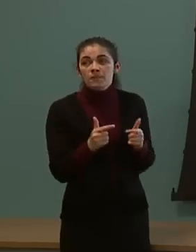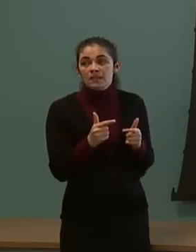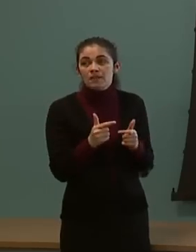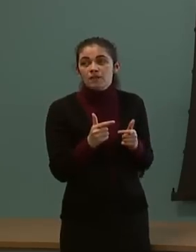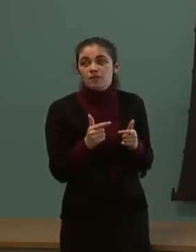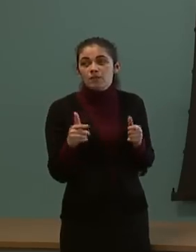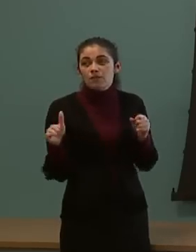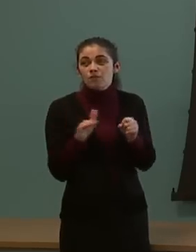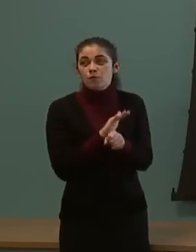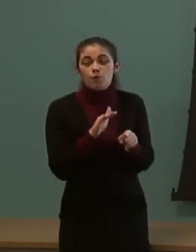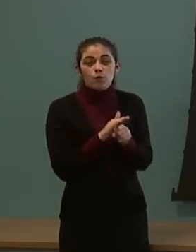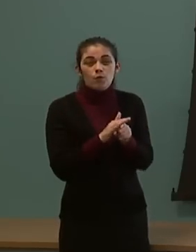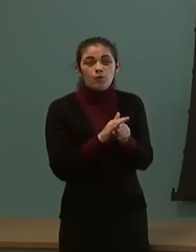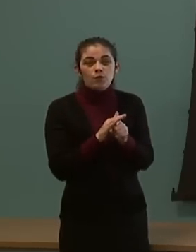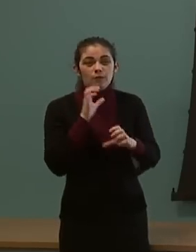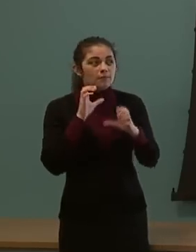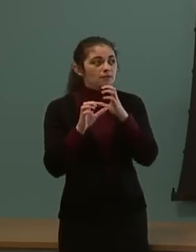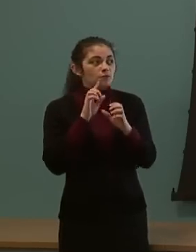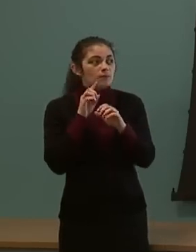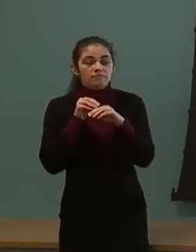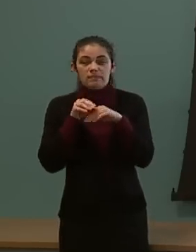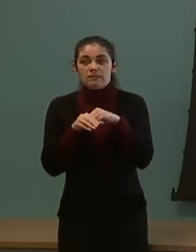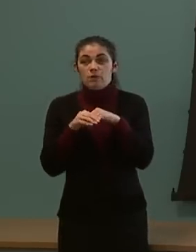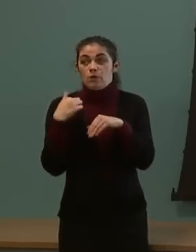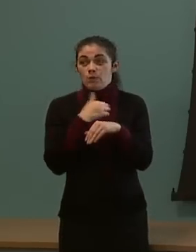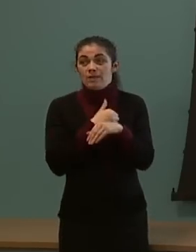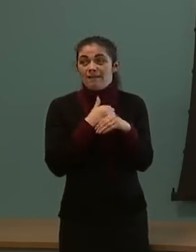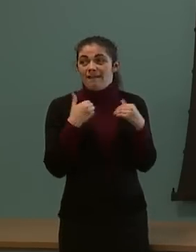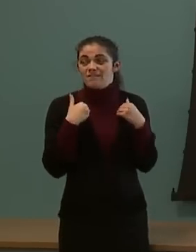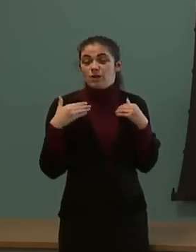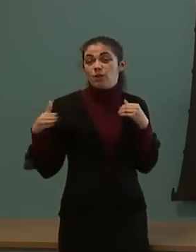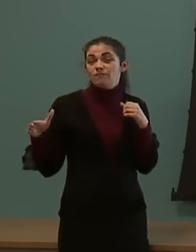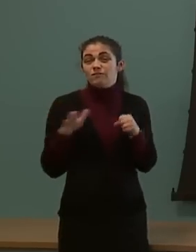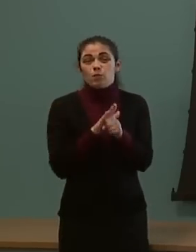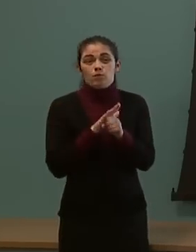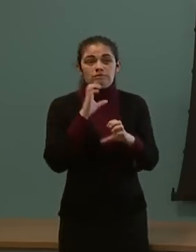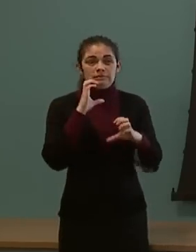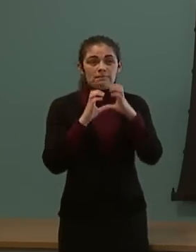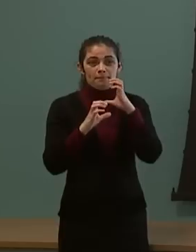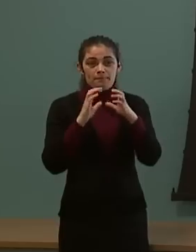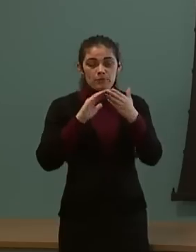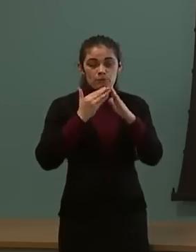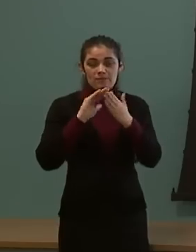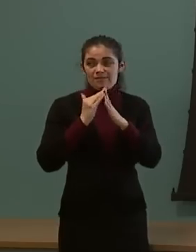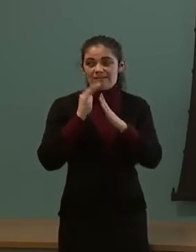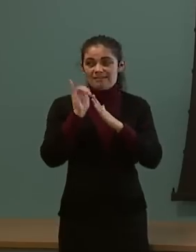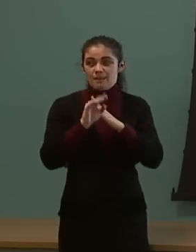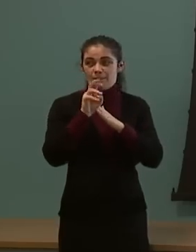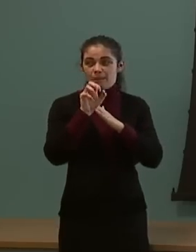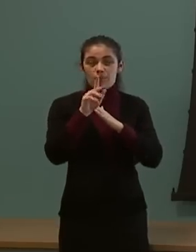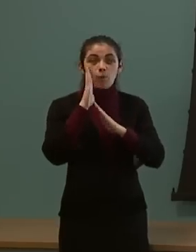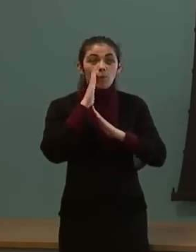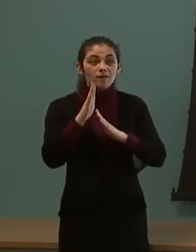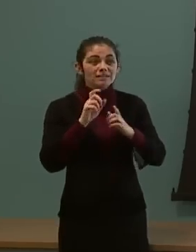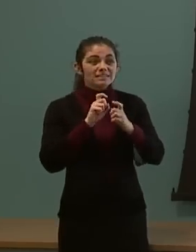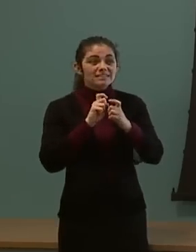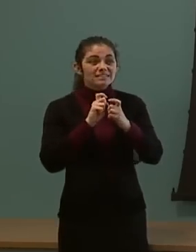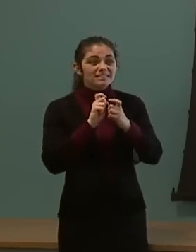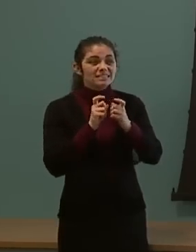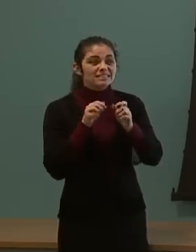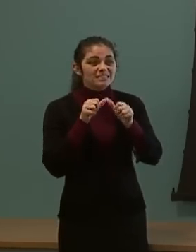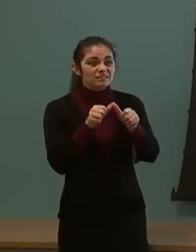the entire community is affected. We have cases across our entire community, and this map is going to continue to